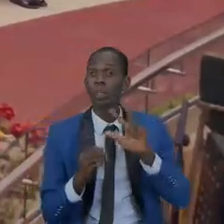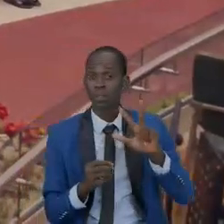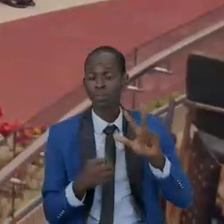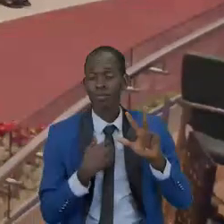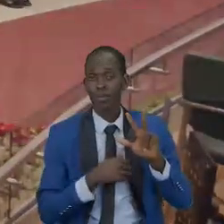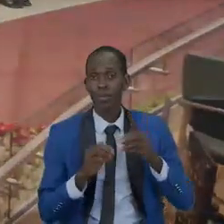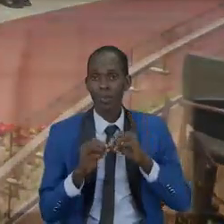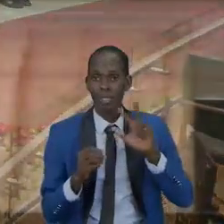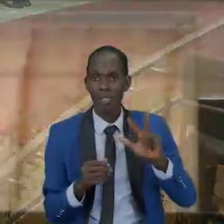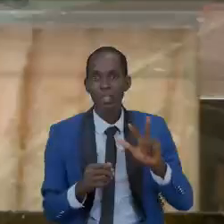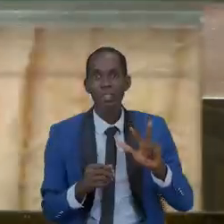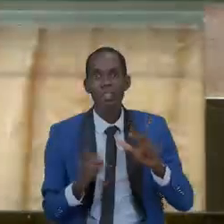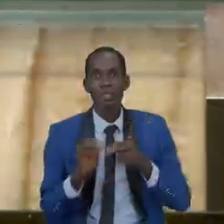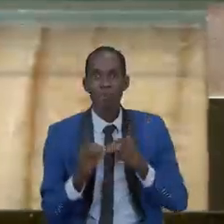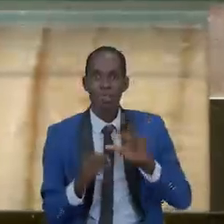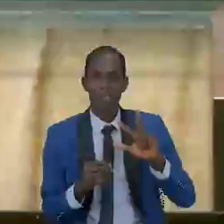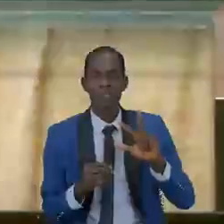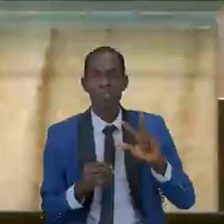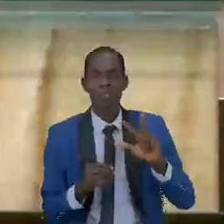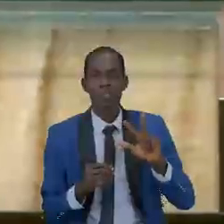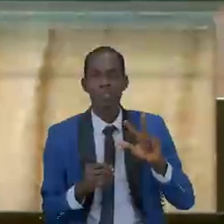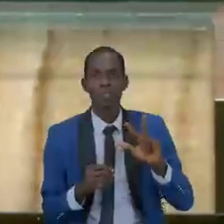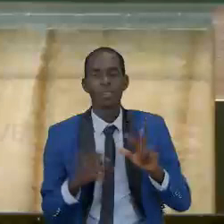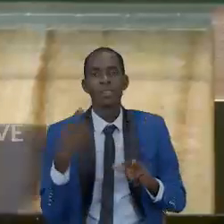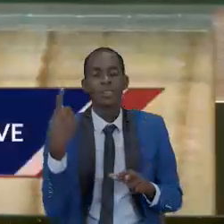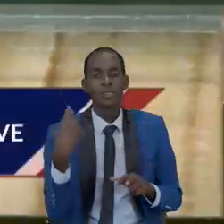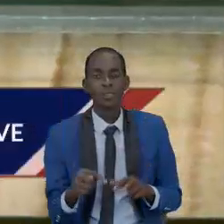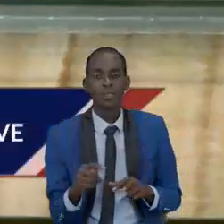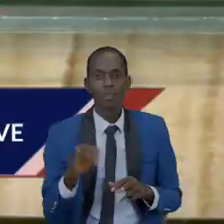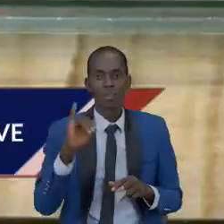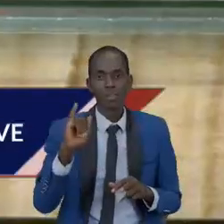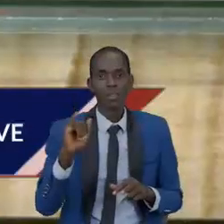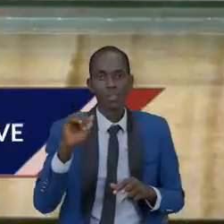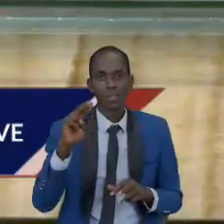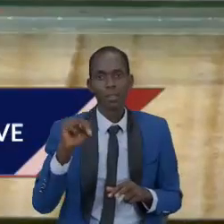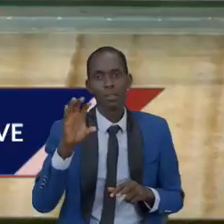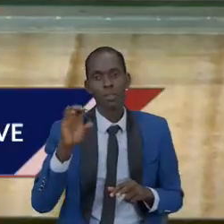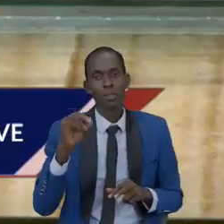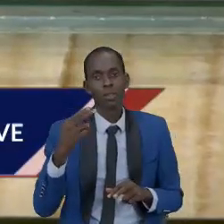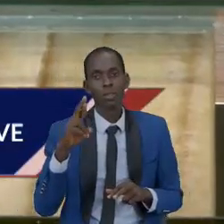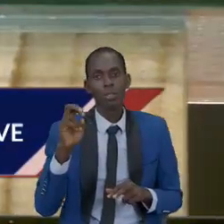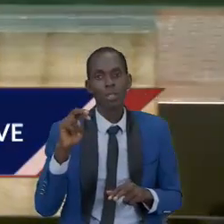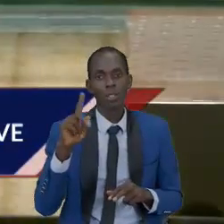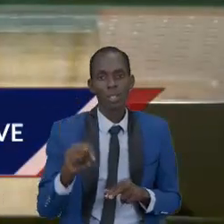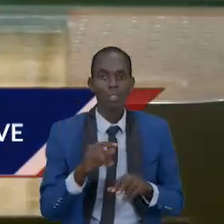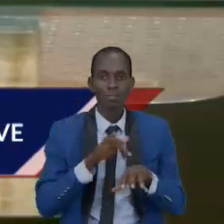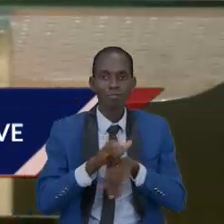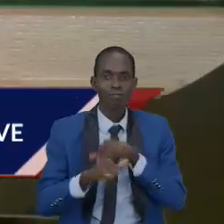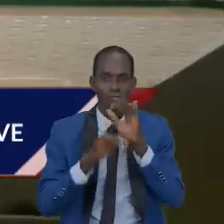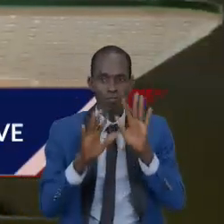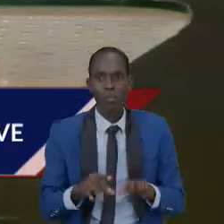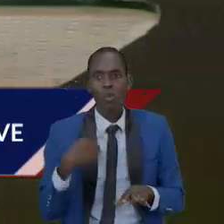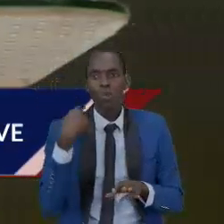Number three, rather. We're looking at number three, the incoherent tricksters who